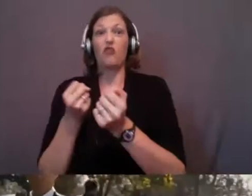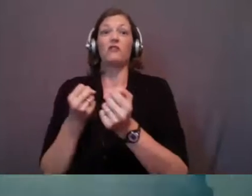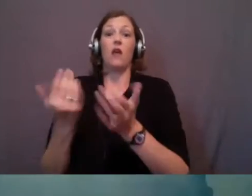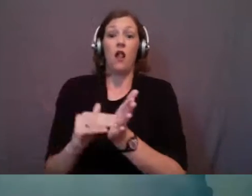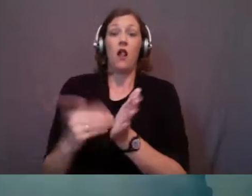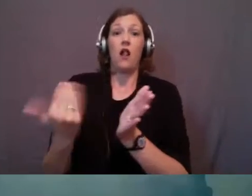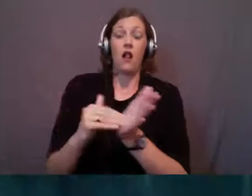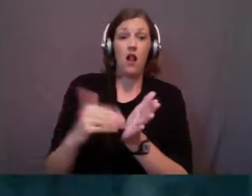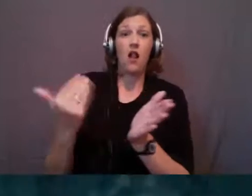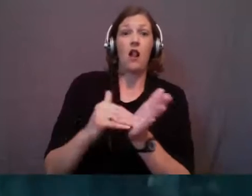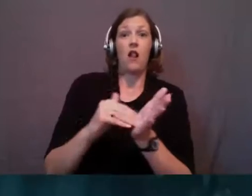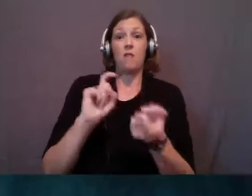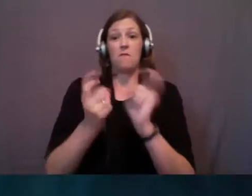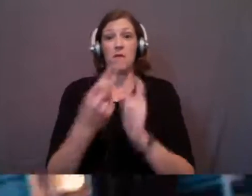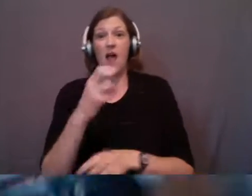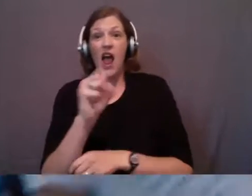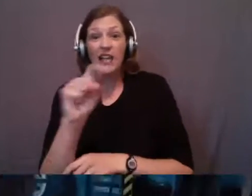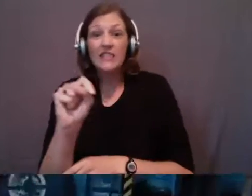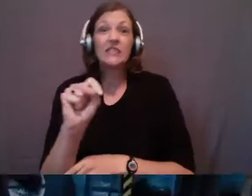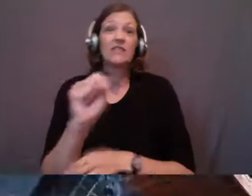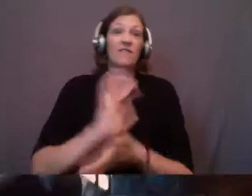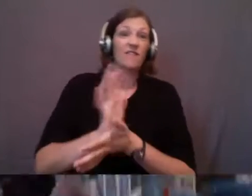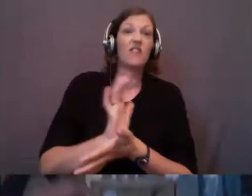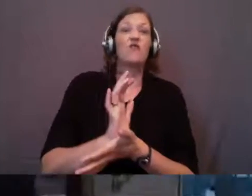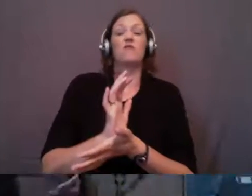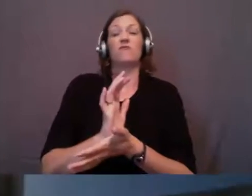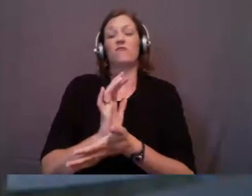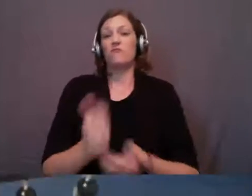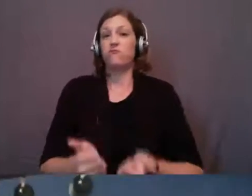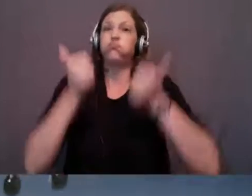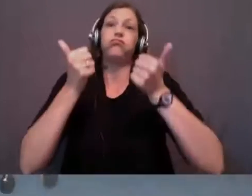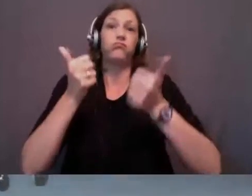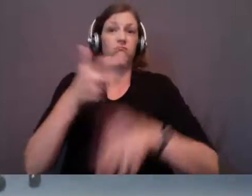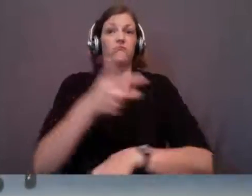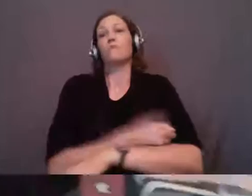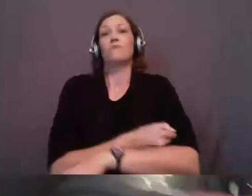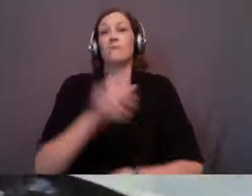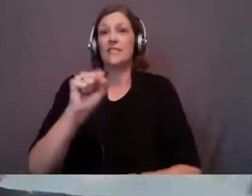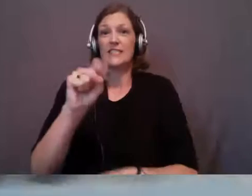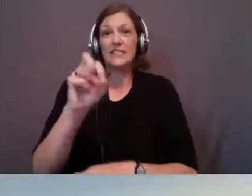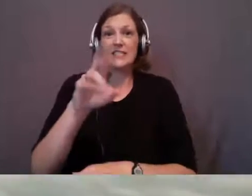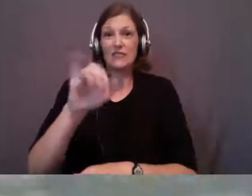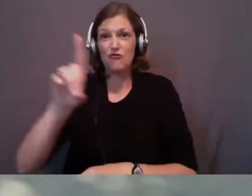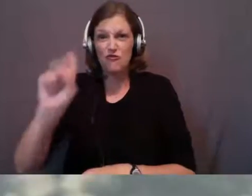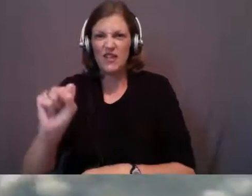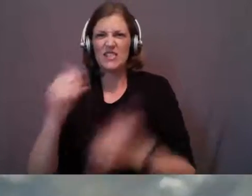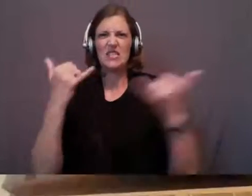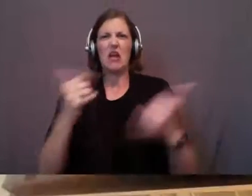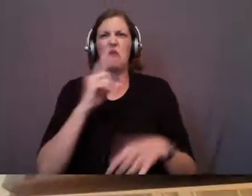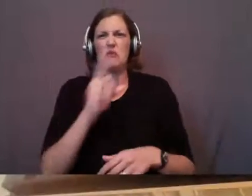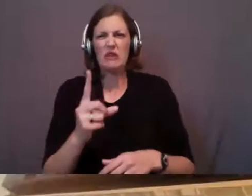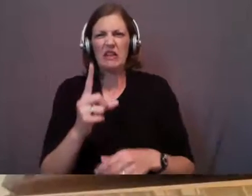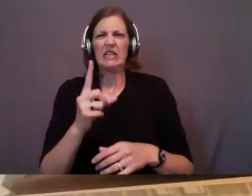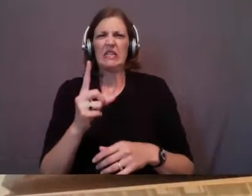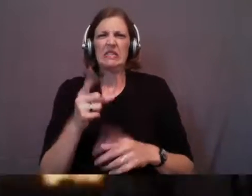rebooted, turned into a heist film, and jacked up on steroids. Now, they're really stretching to find new things to jump